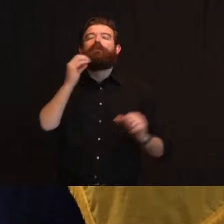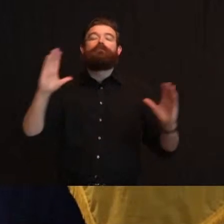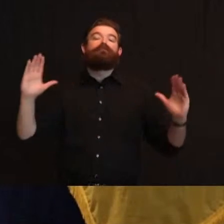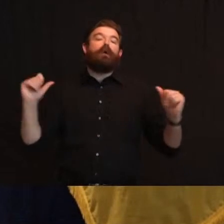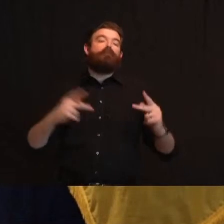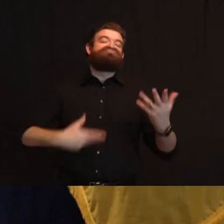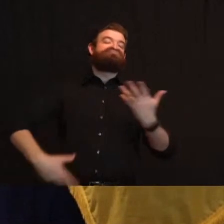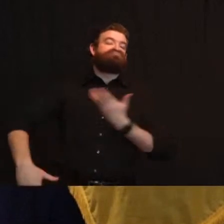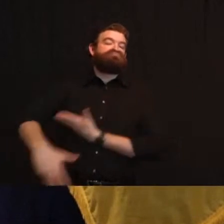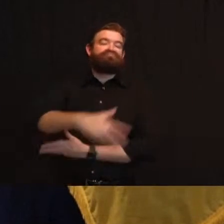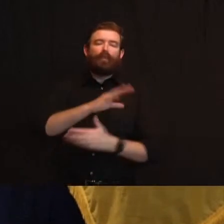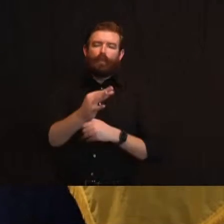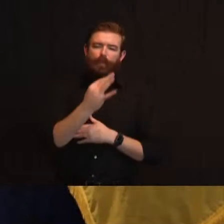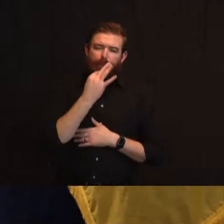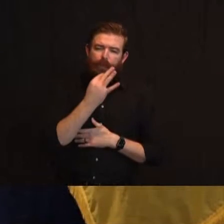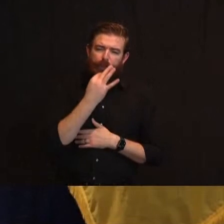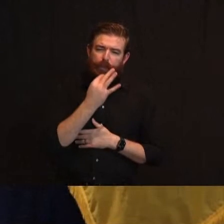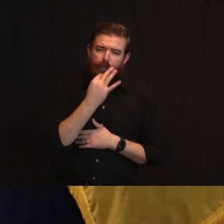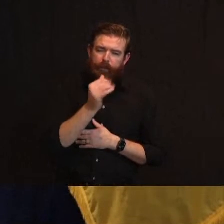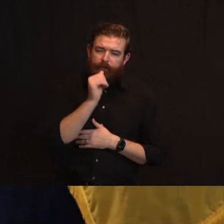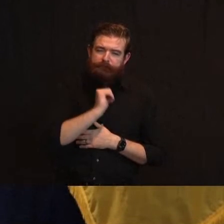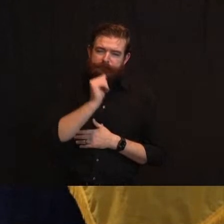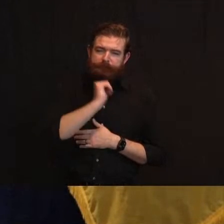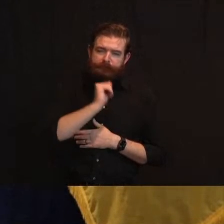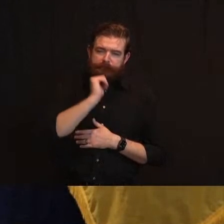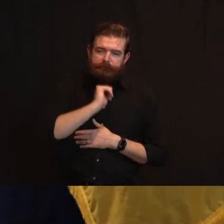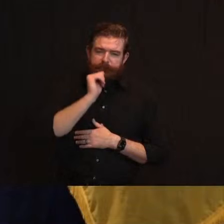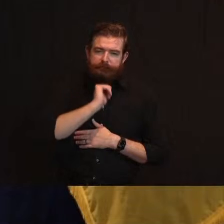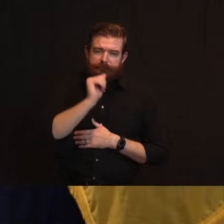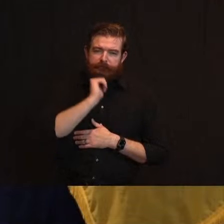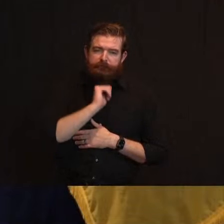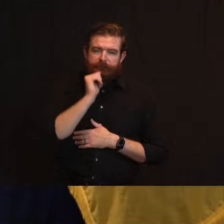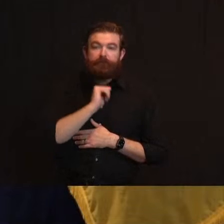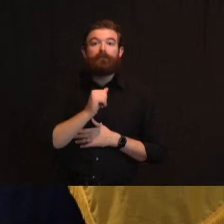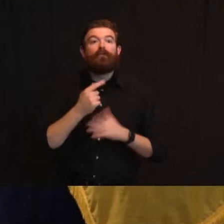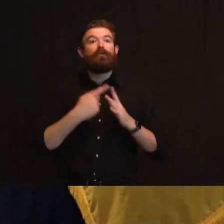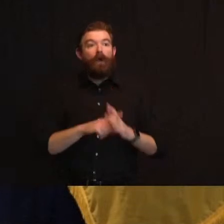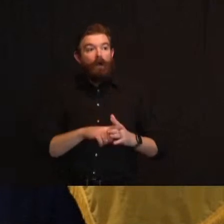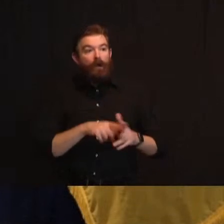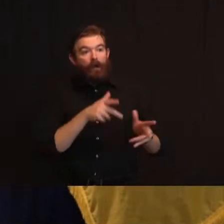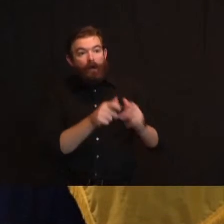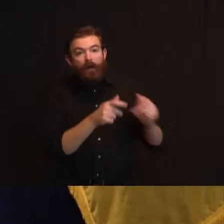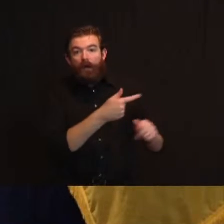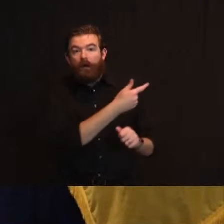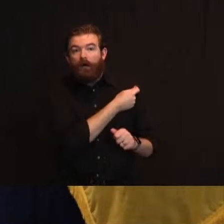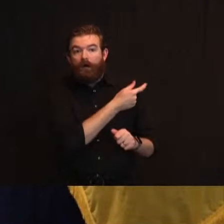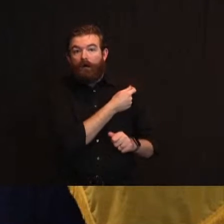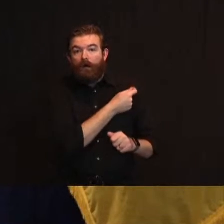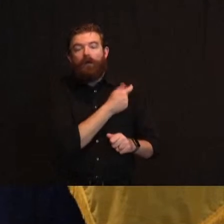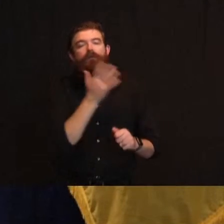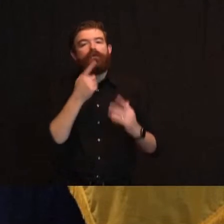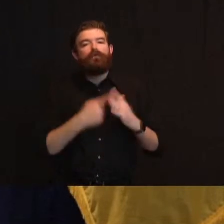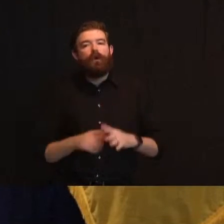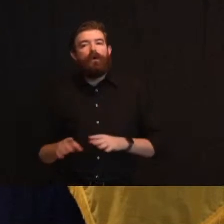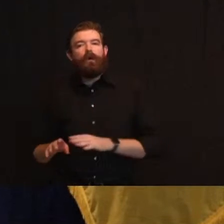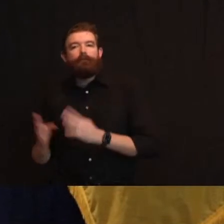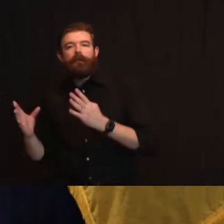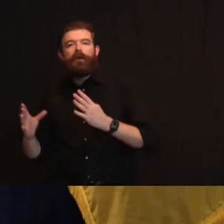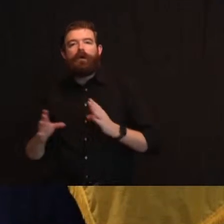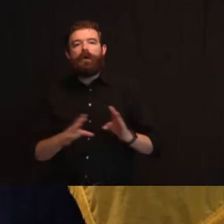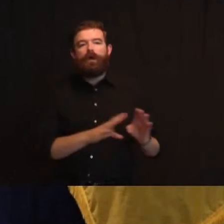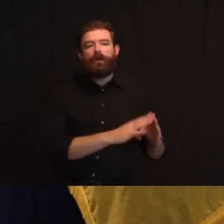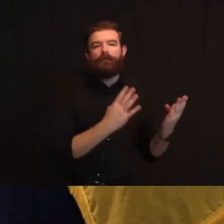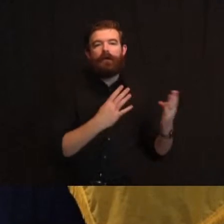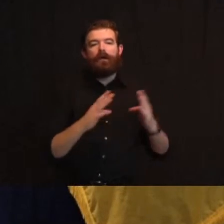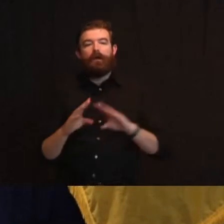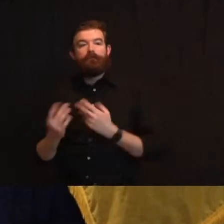the world is going to begin slowly at the beginning, but steadily. You know, you look to February and onward until you